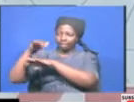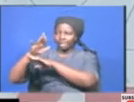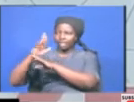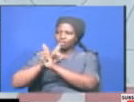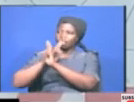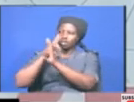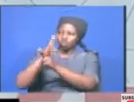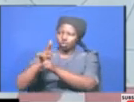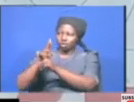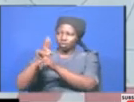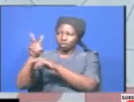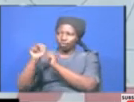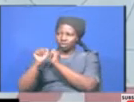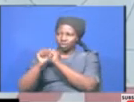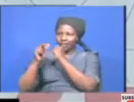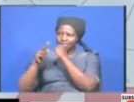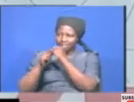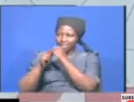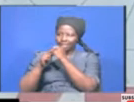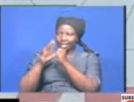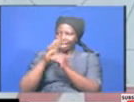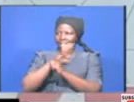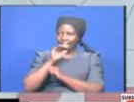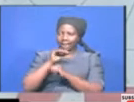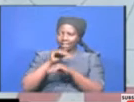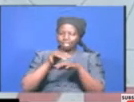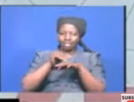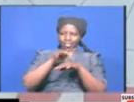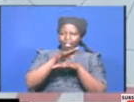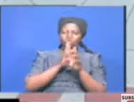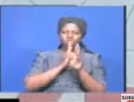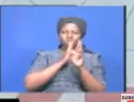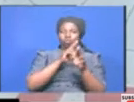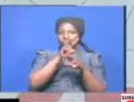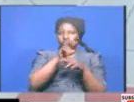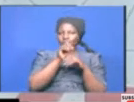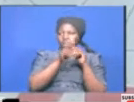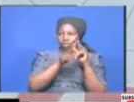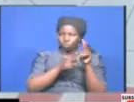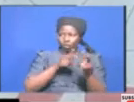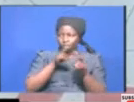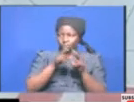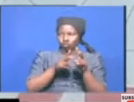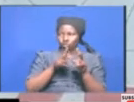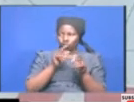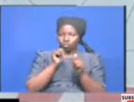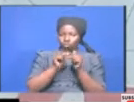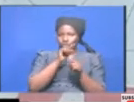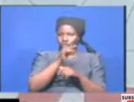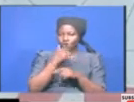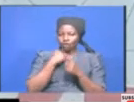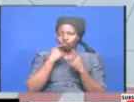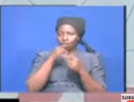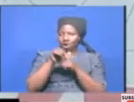results 2017 mm-hmm. and 2022, mm-hmm. and which you have alluded to in terms of form